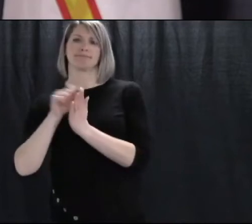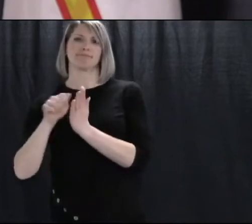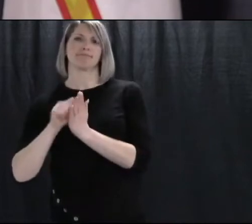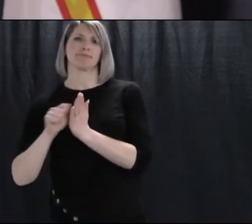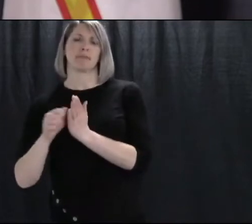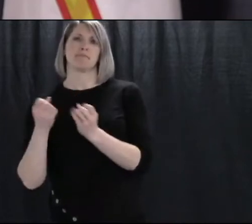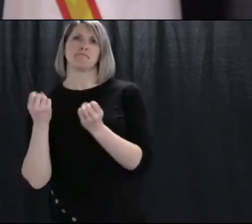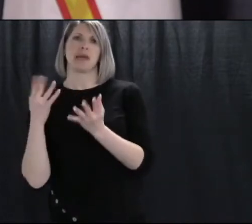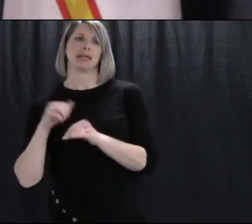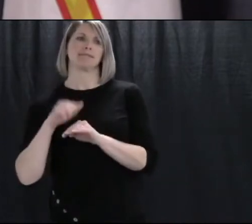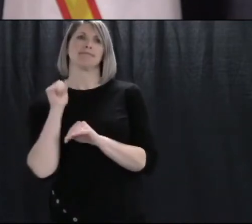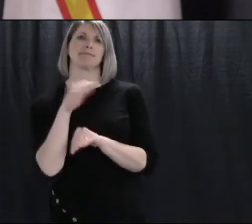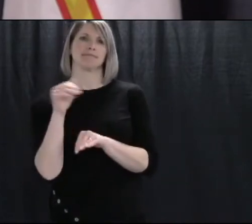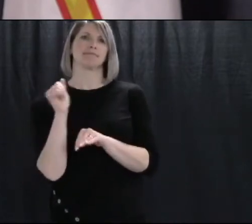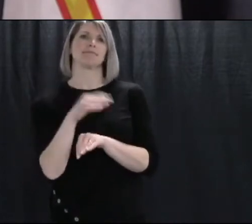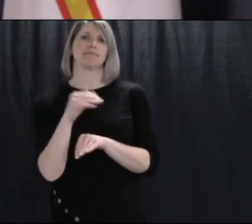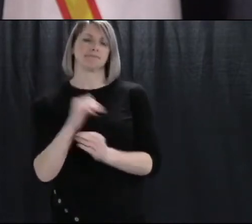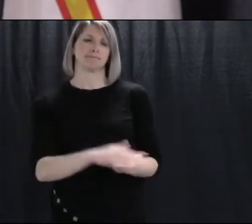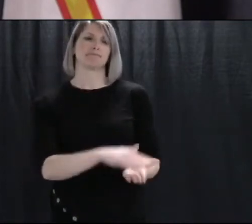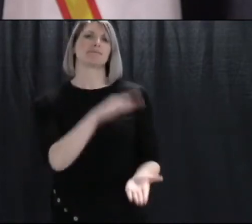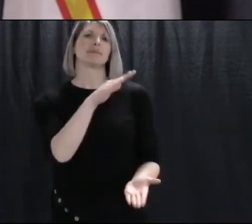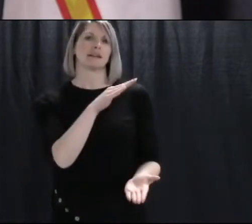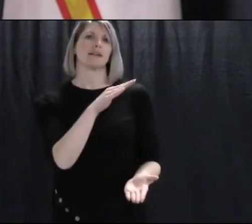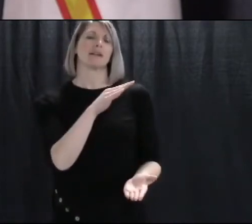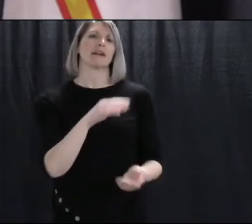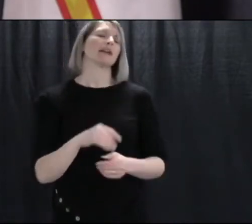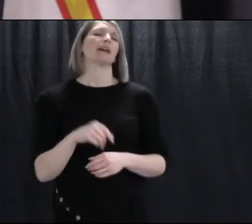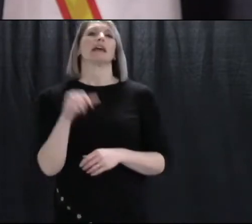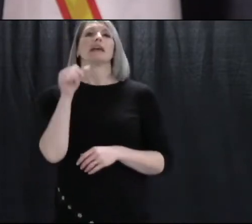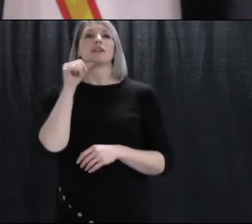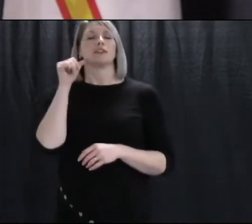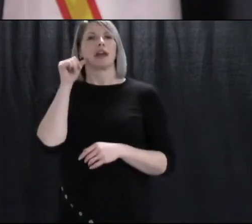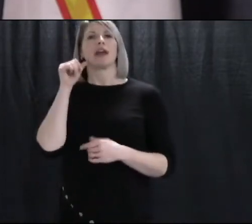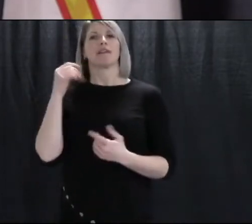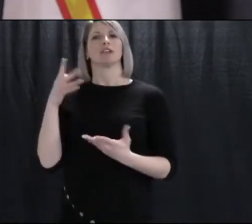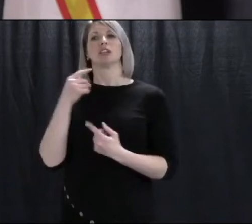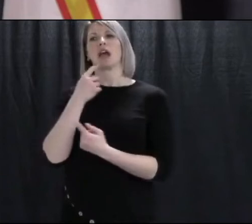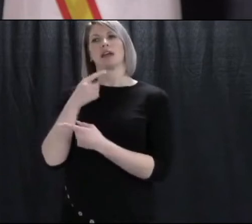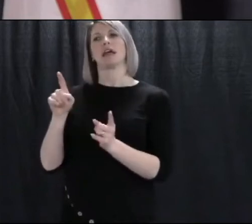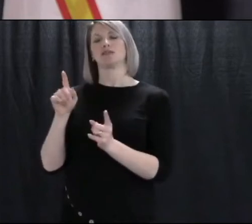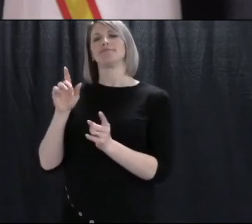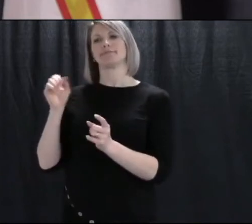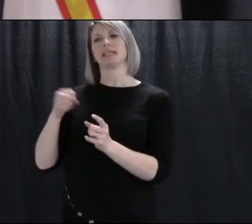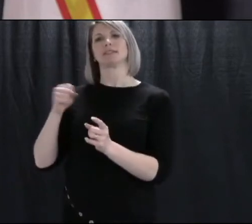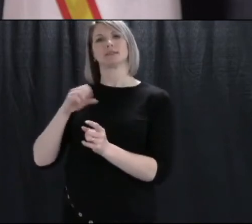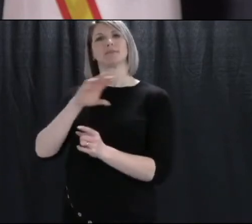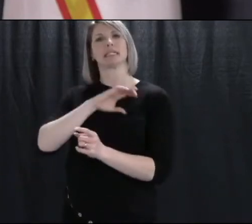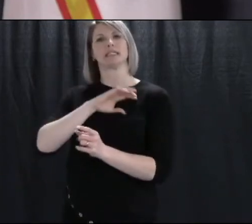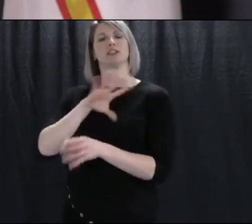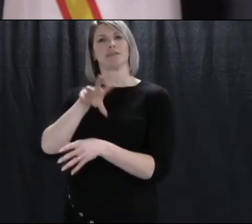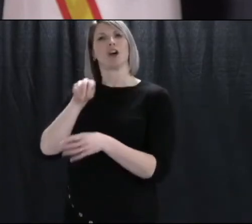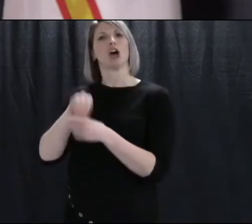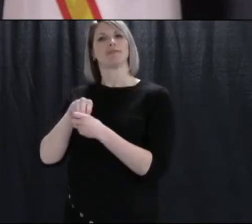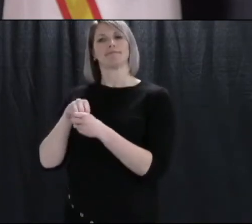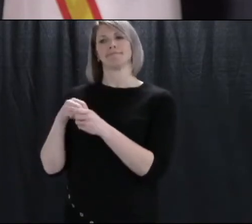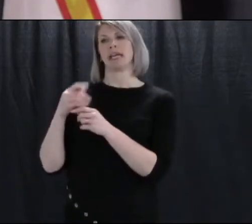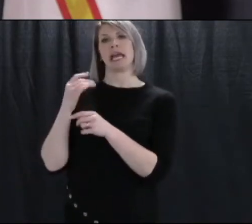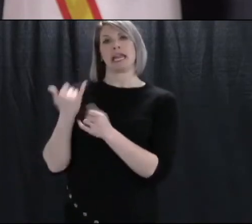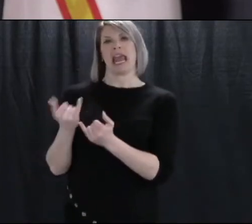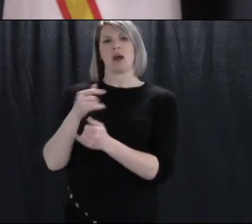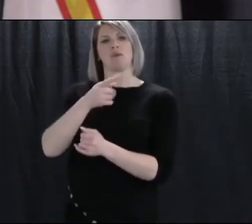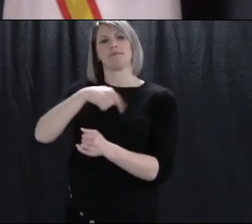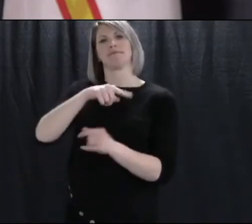complaints. They will be followed up on, as the Minister mentioned yesterday, some work with the Royal Newfoundland Constabulary, the RNC. And